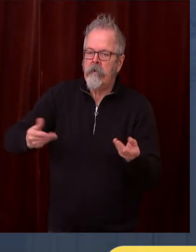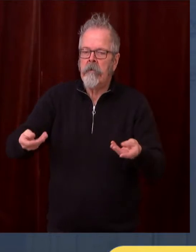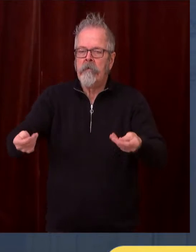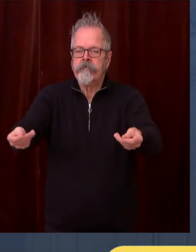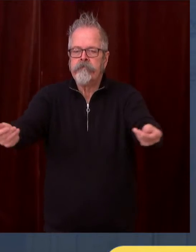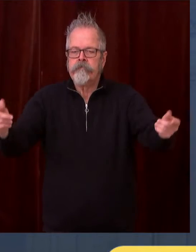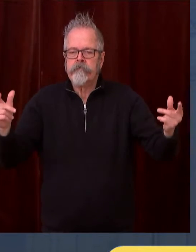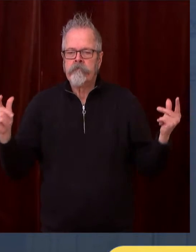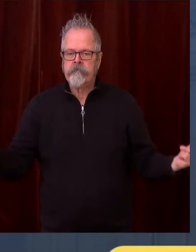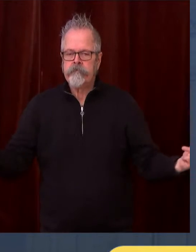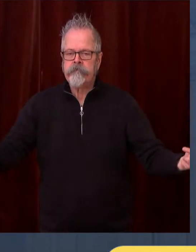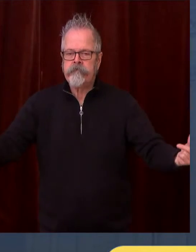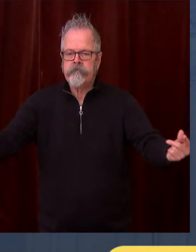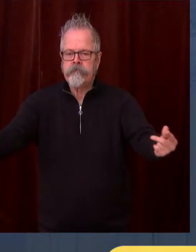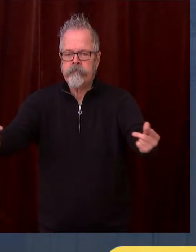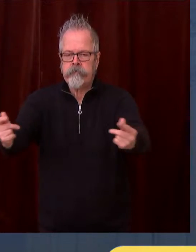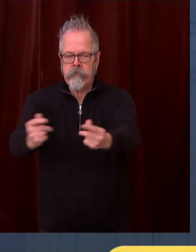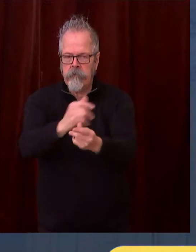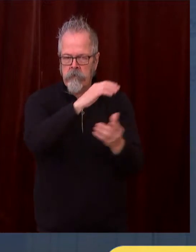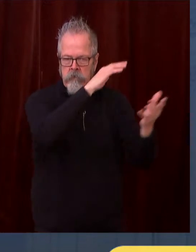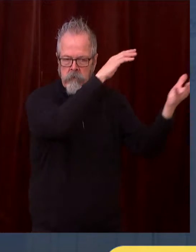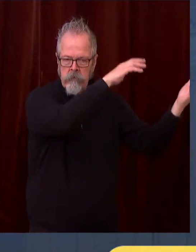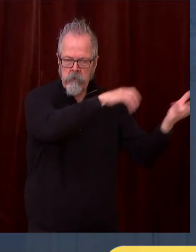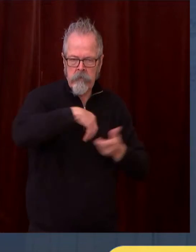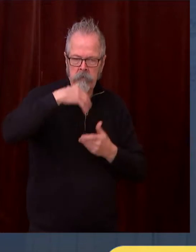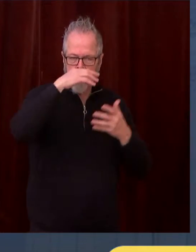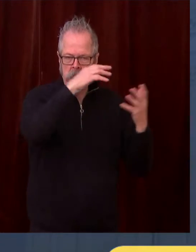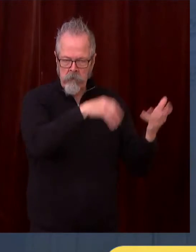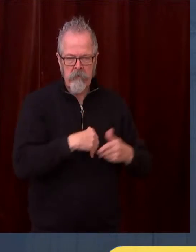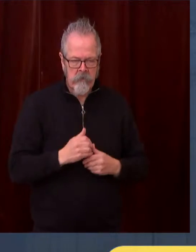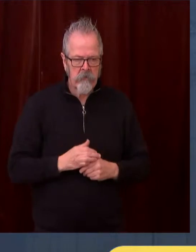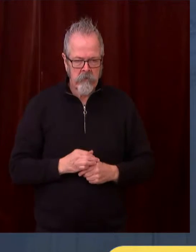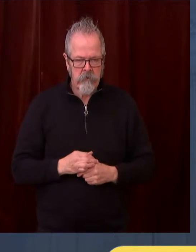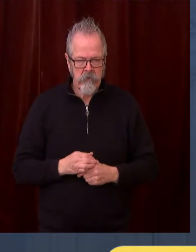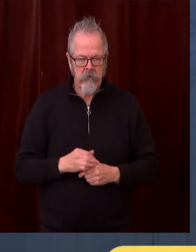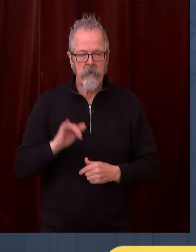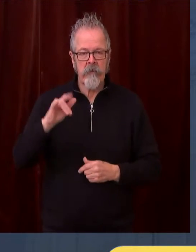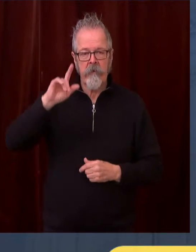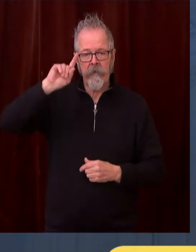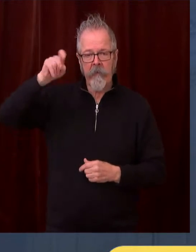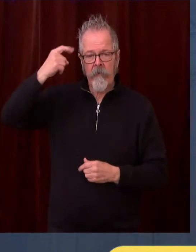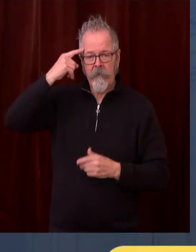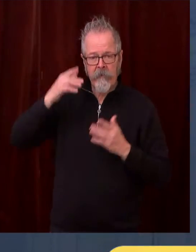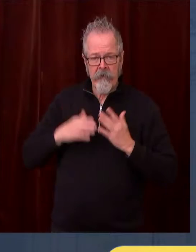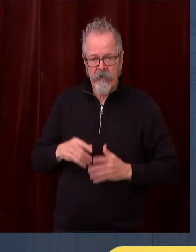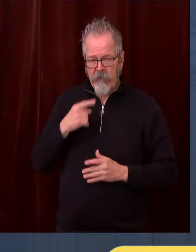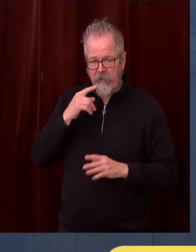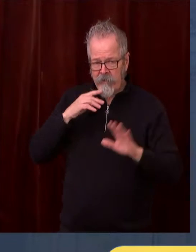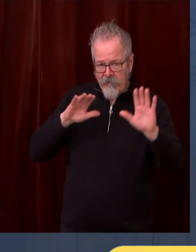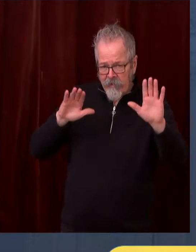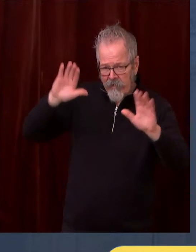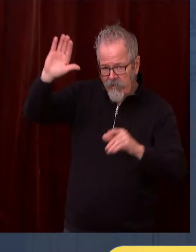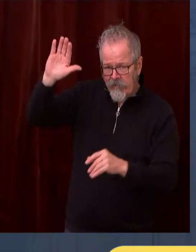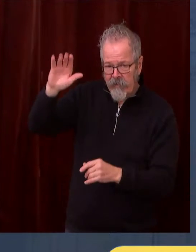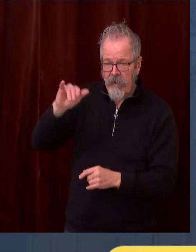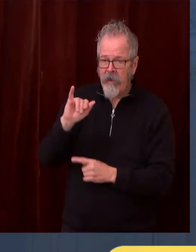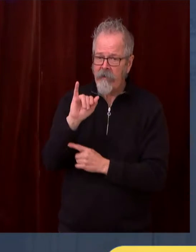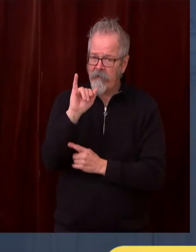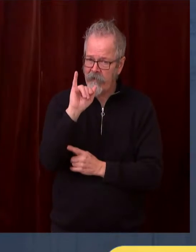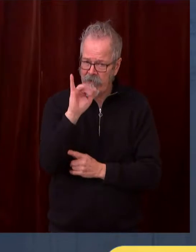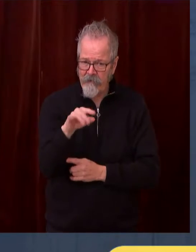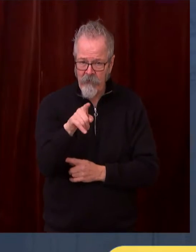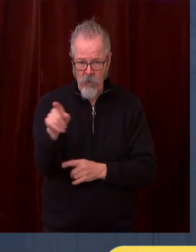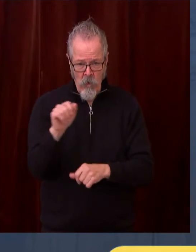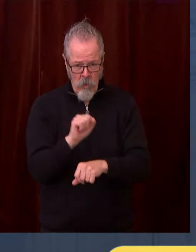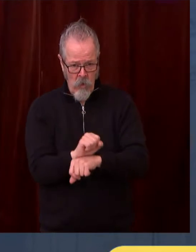world, just because you work in a healthcare setting at this moment, it doesn't mean you're in the high risk category that this